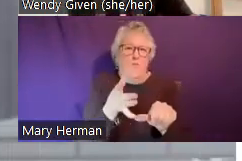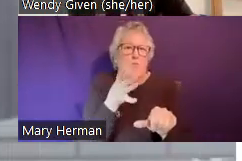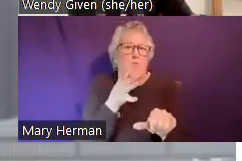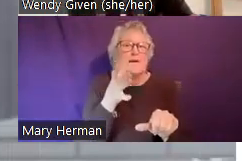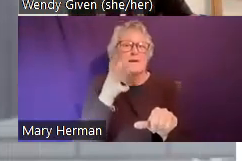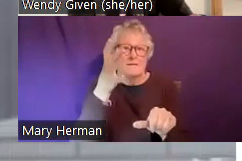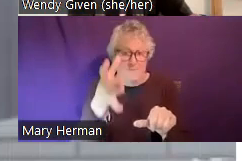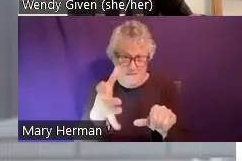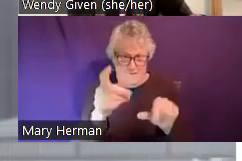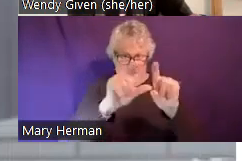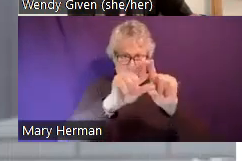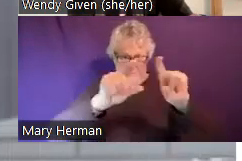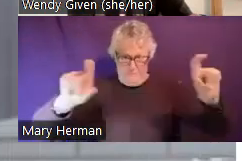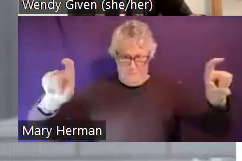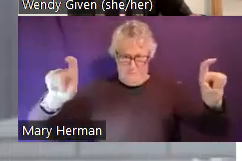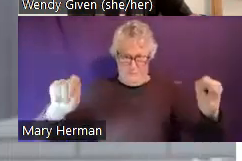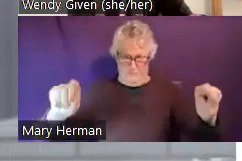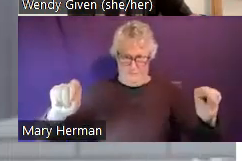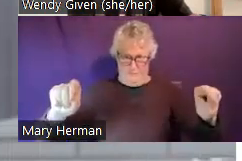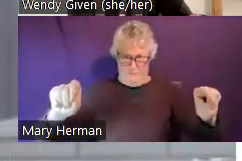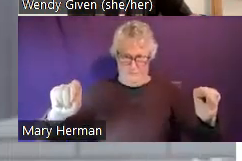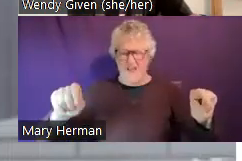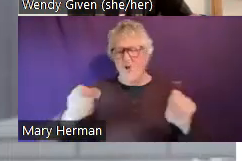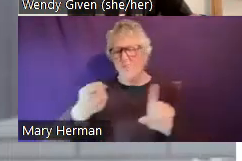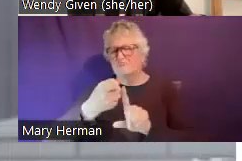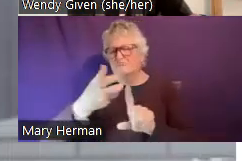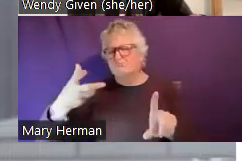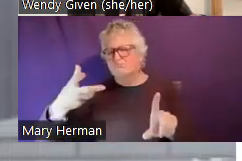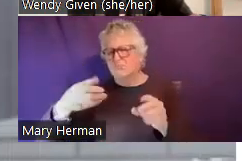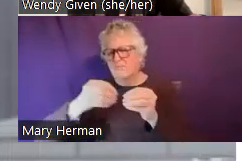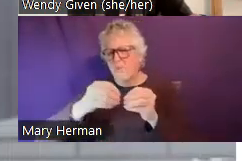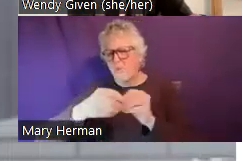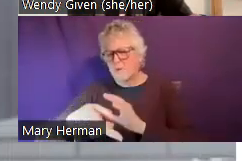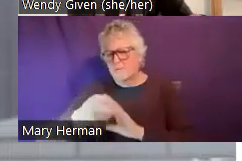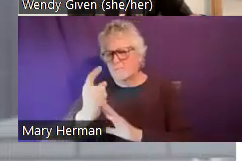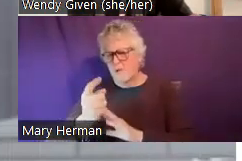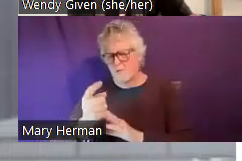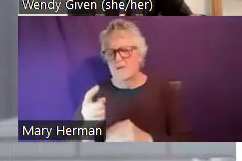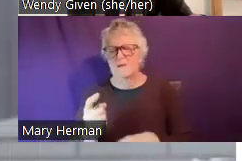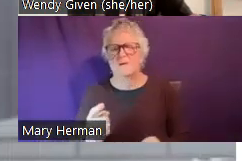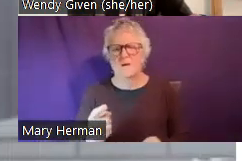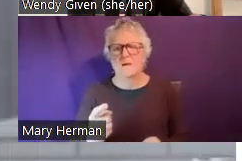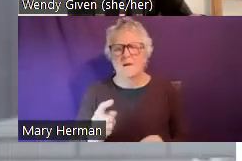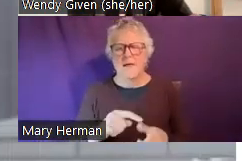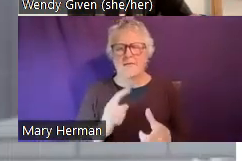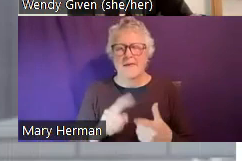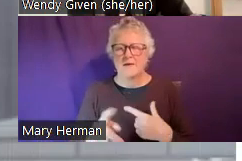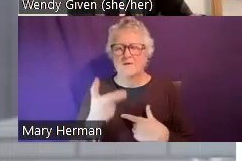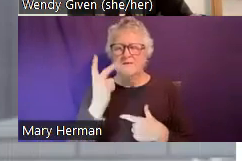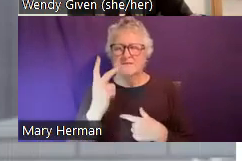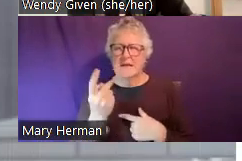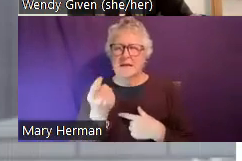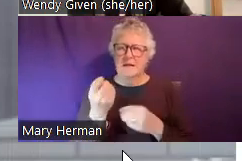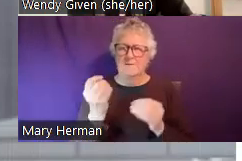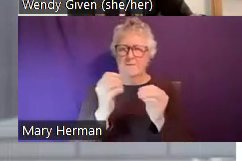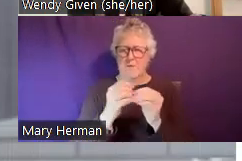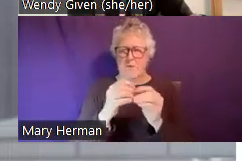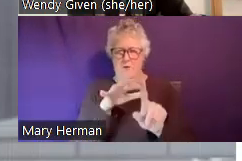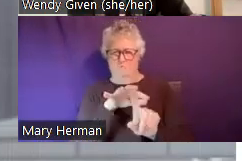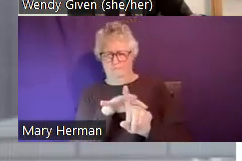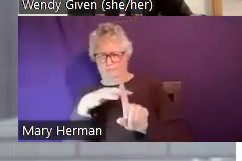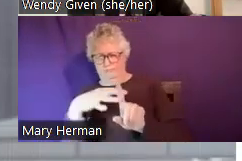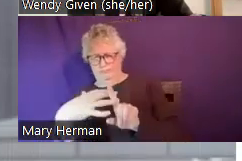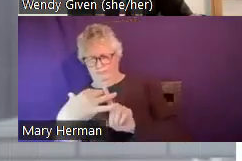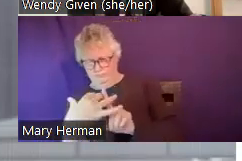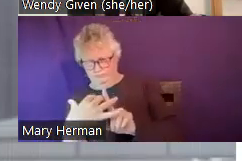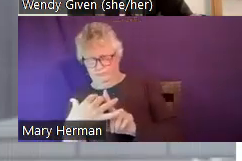So we'll kind of get into this a little bit more in a minute so you can see it in context a bit more, but where we are is this